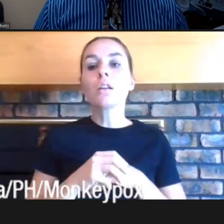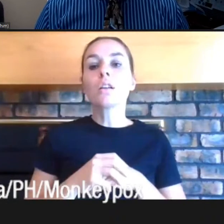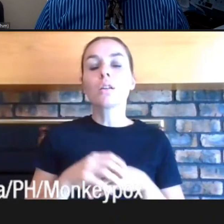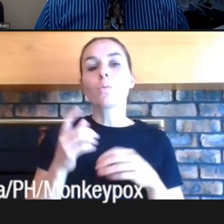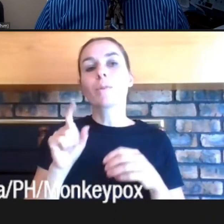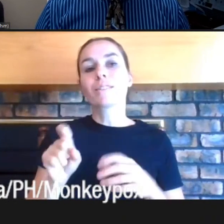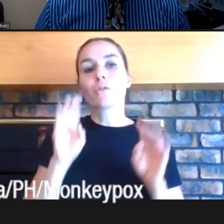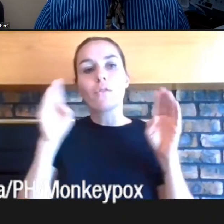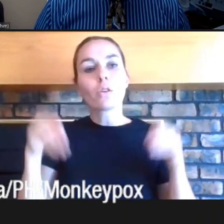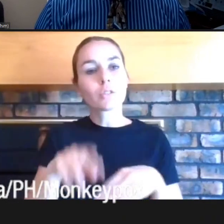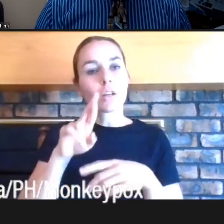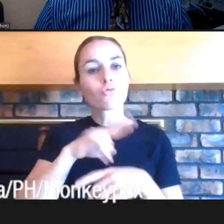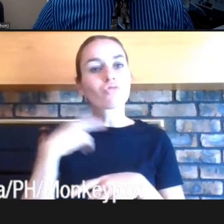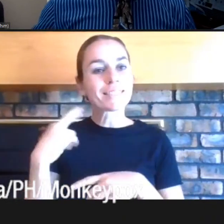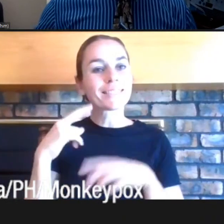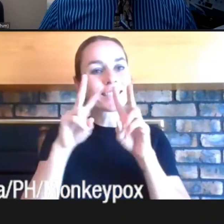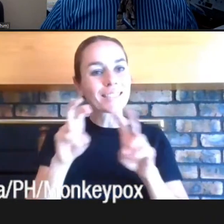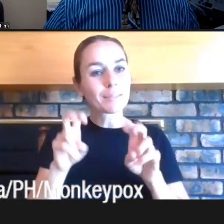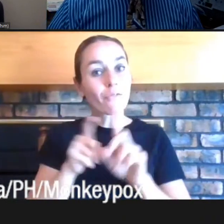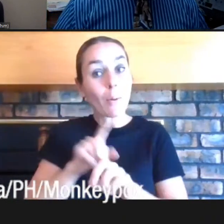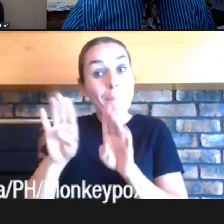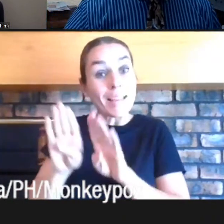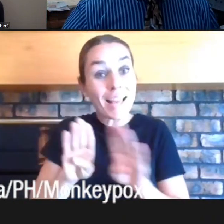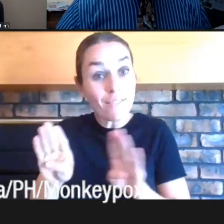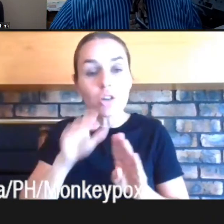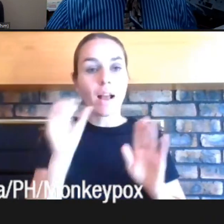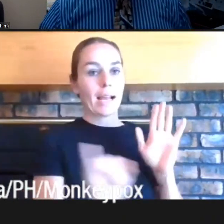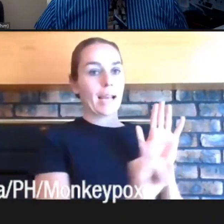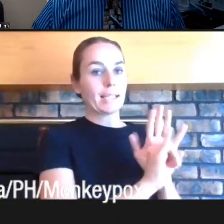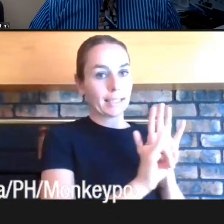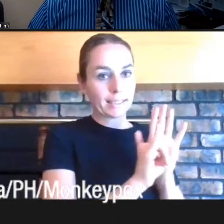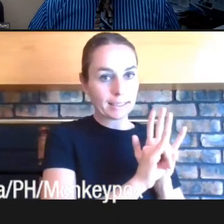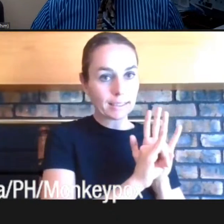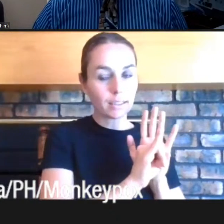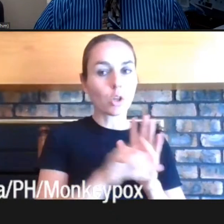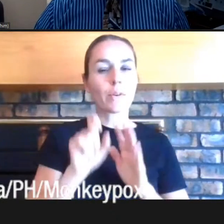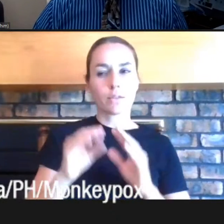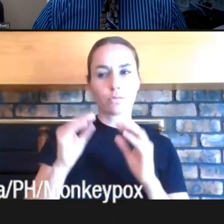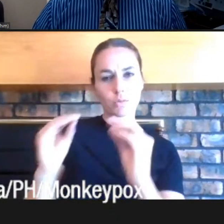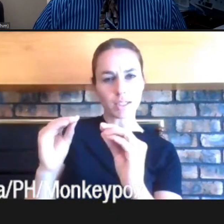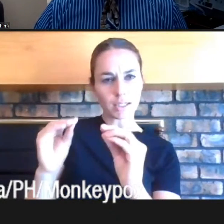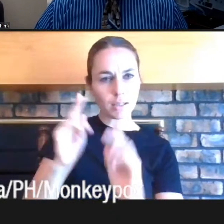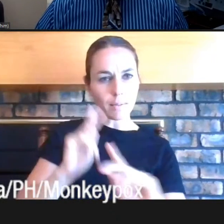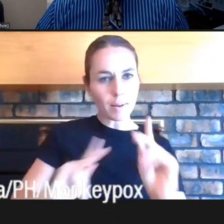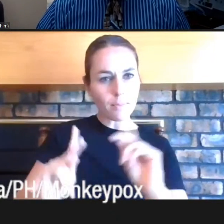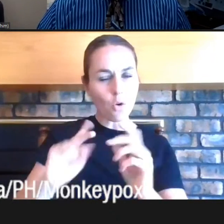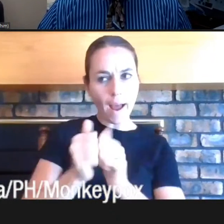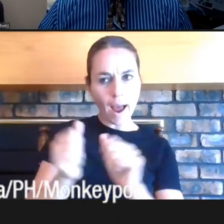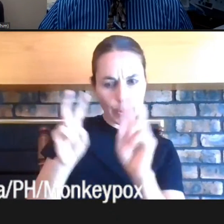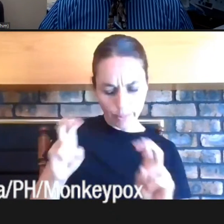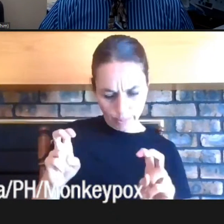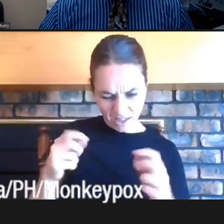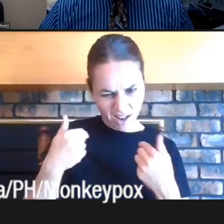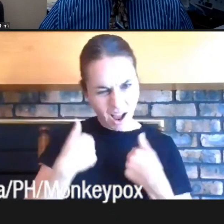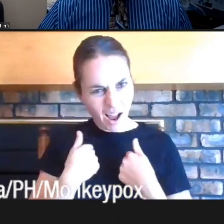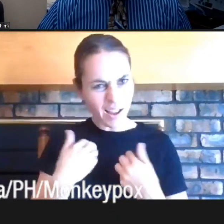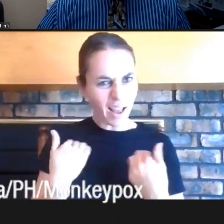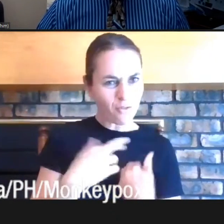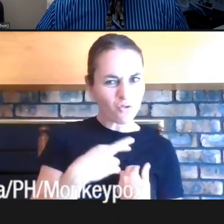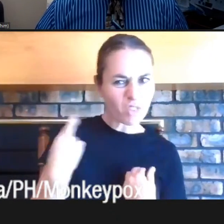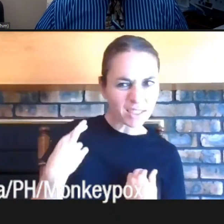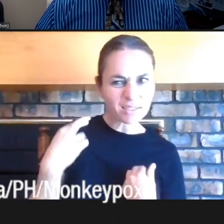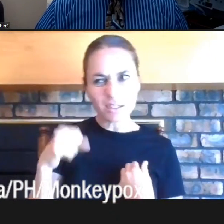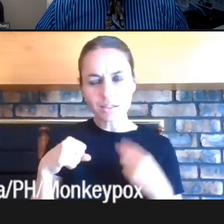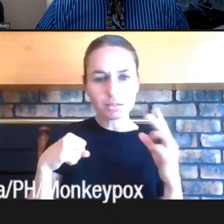and not identity. We need to teach people how to assess for risk, understand the signs and symptoms to look for, and